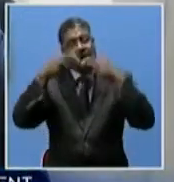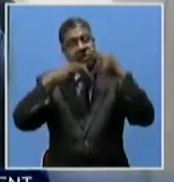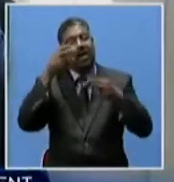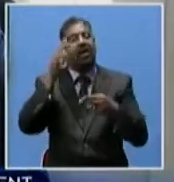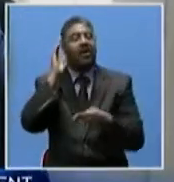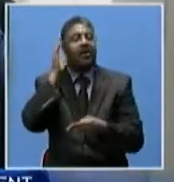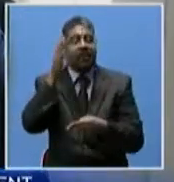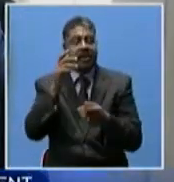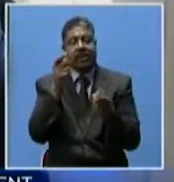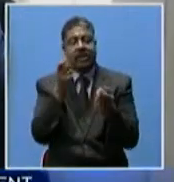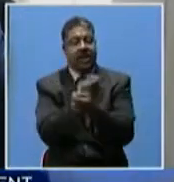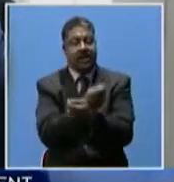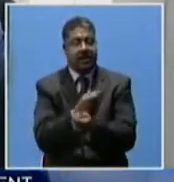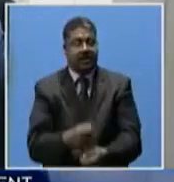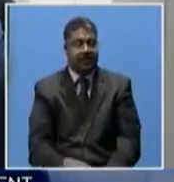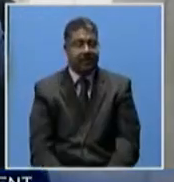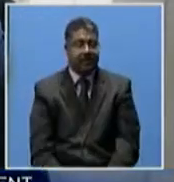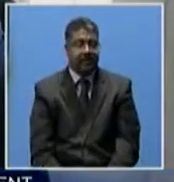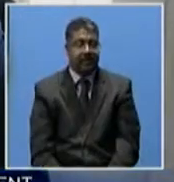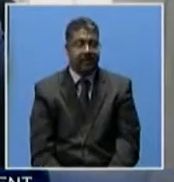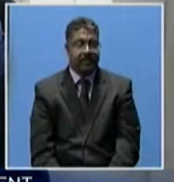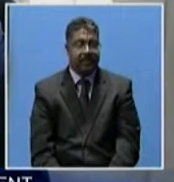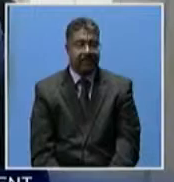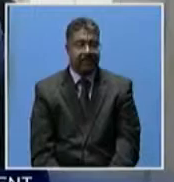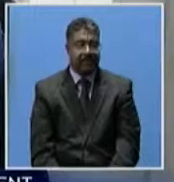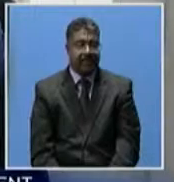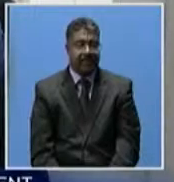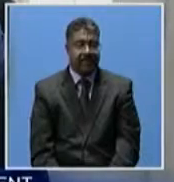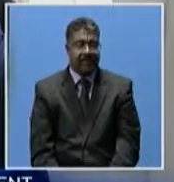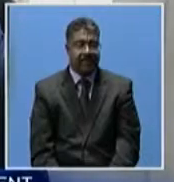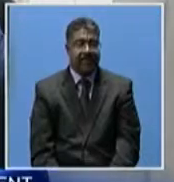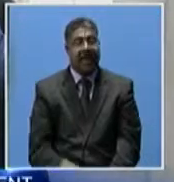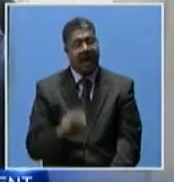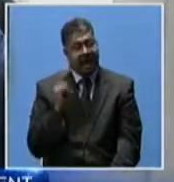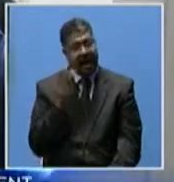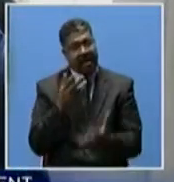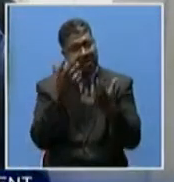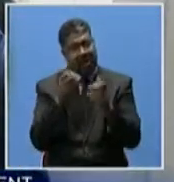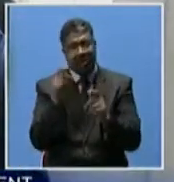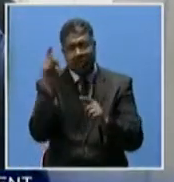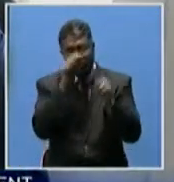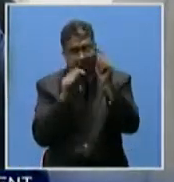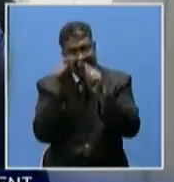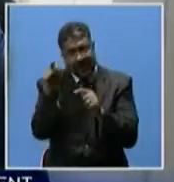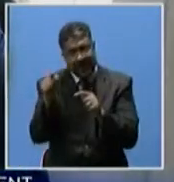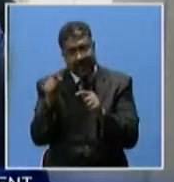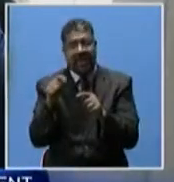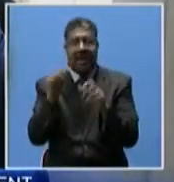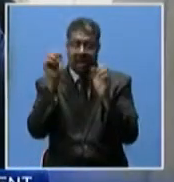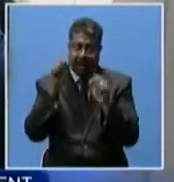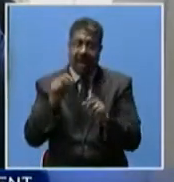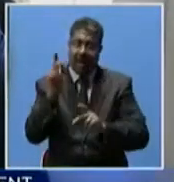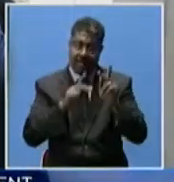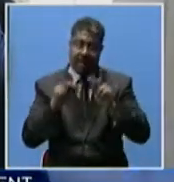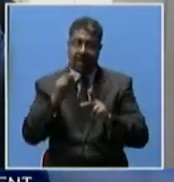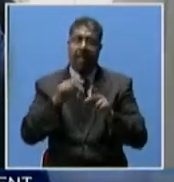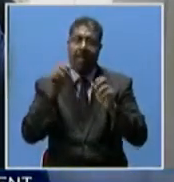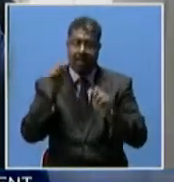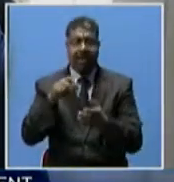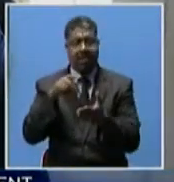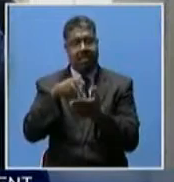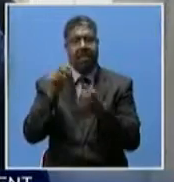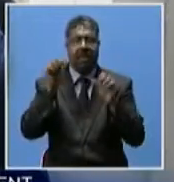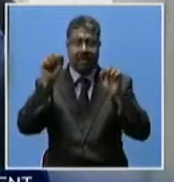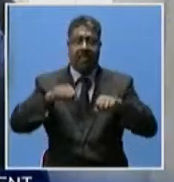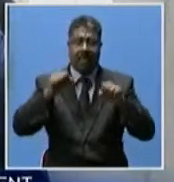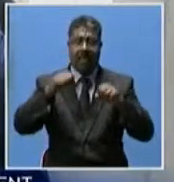As a ministry, we are looking at opportunities on how to make tourism affordable to the rest of the country, as